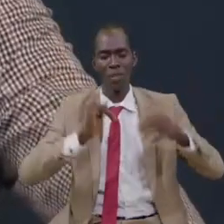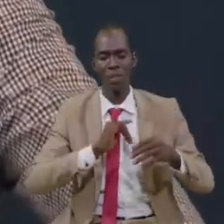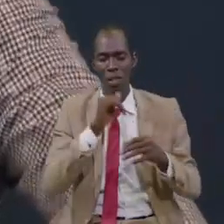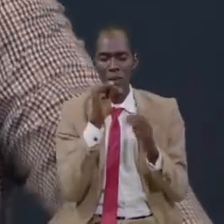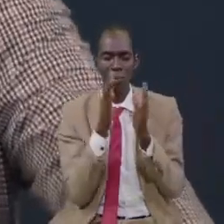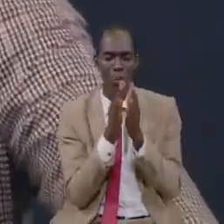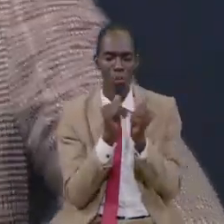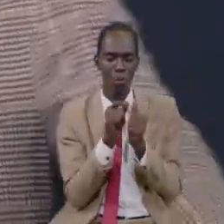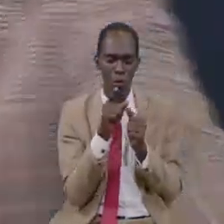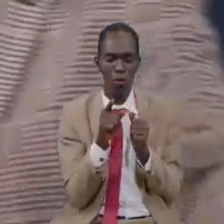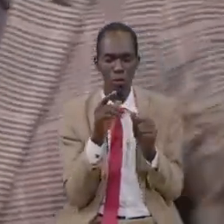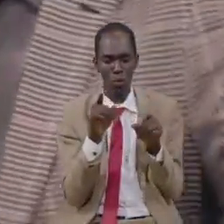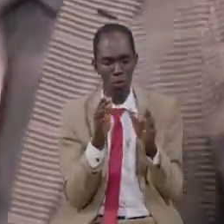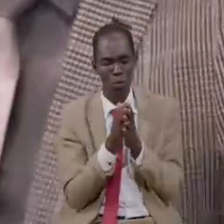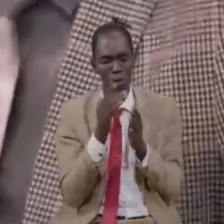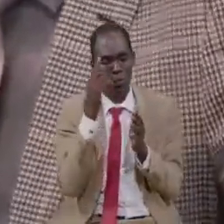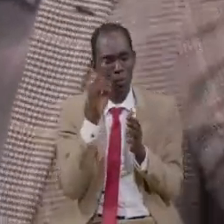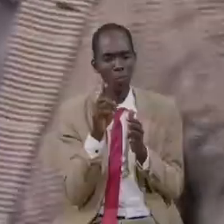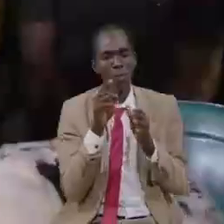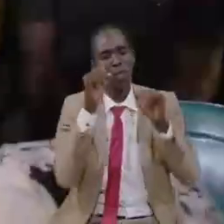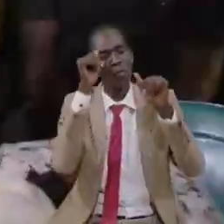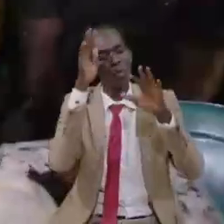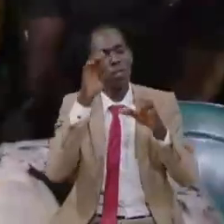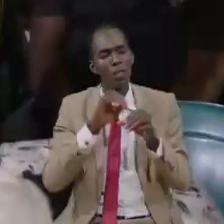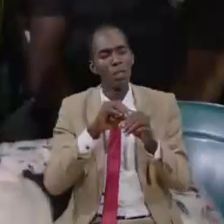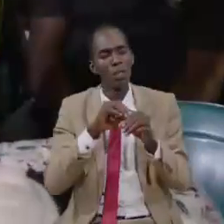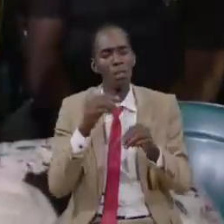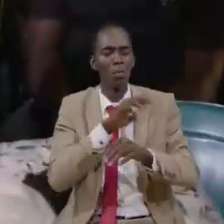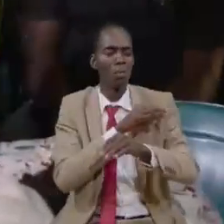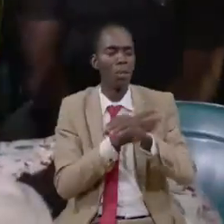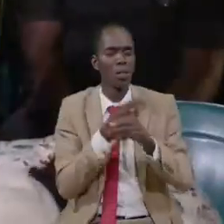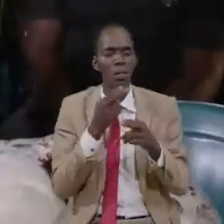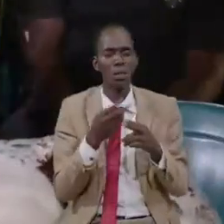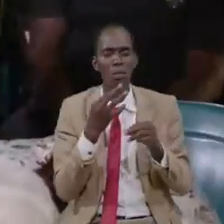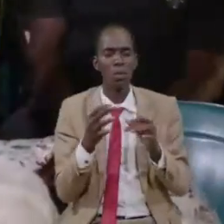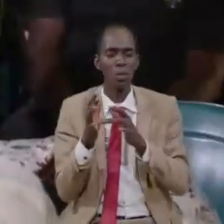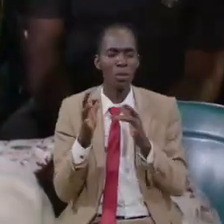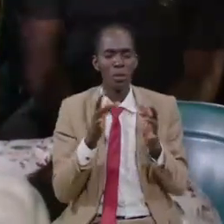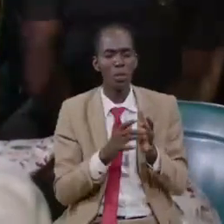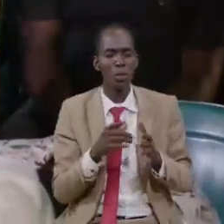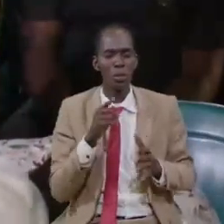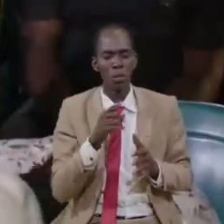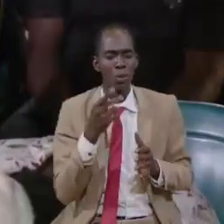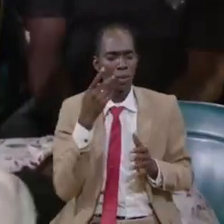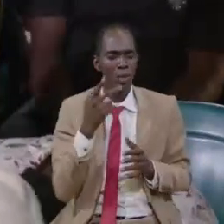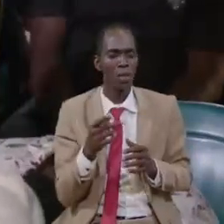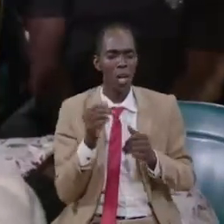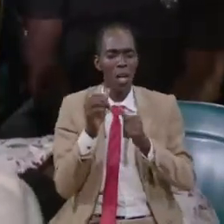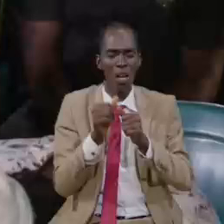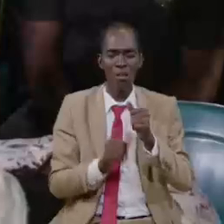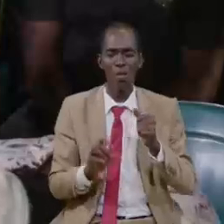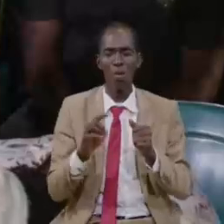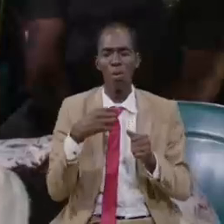you. Father, in the mighty name of Jesus, you see everyone wholeheartedly,